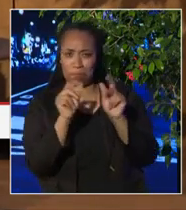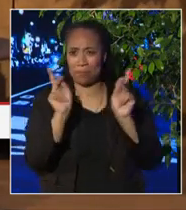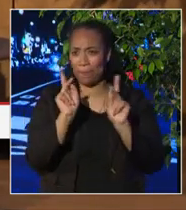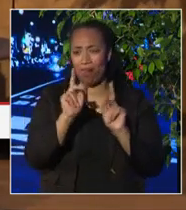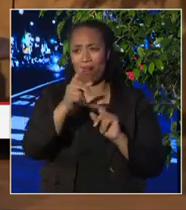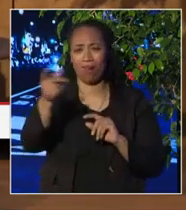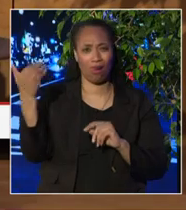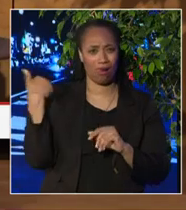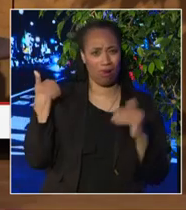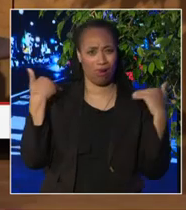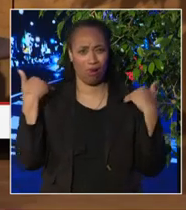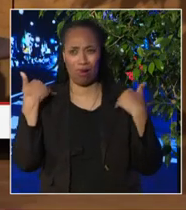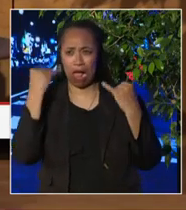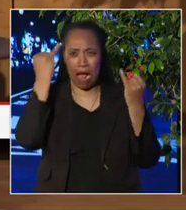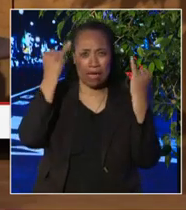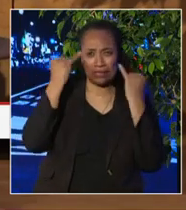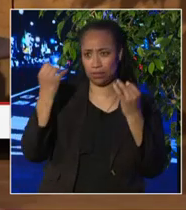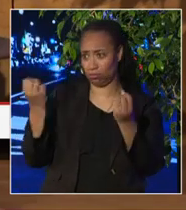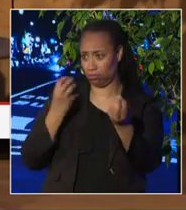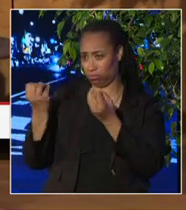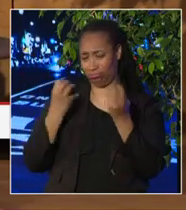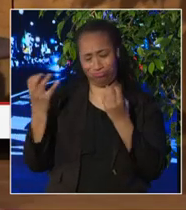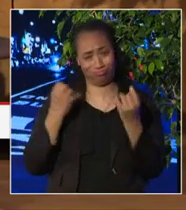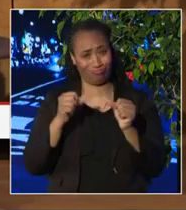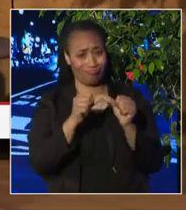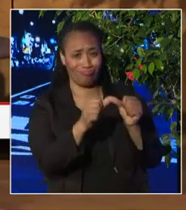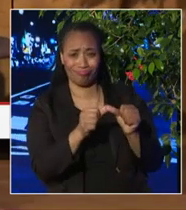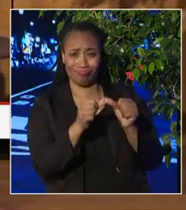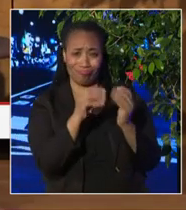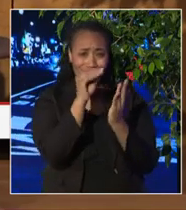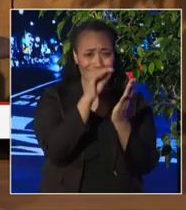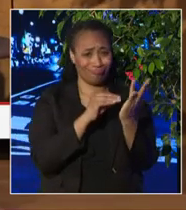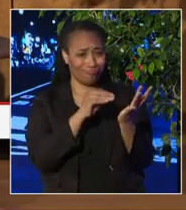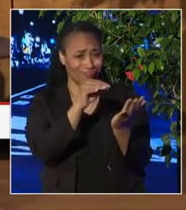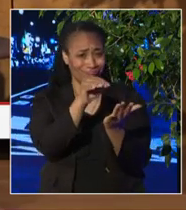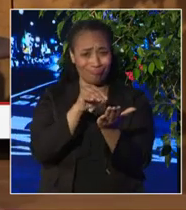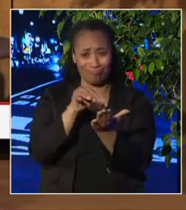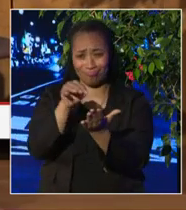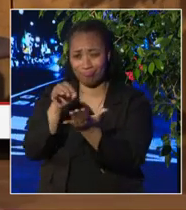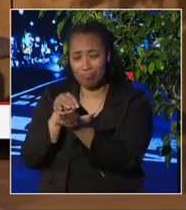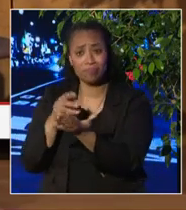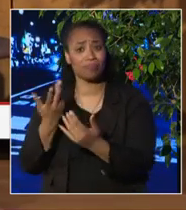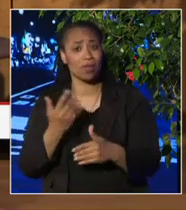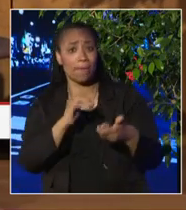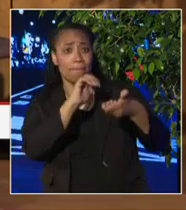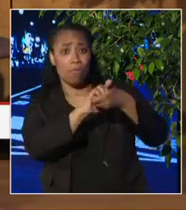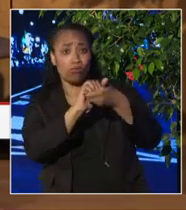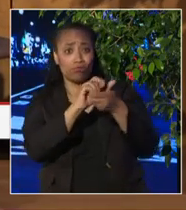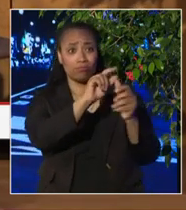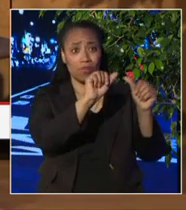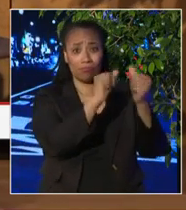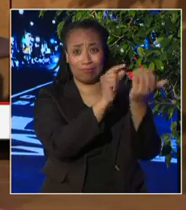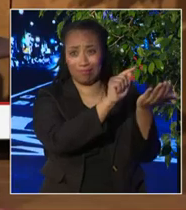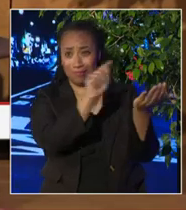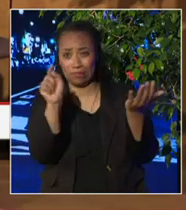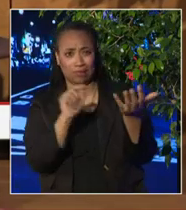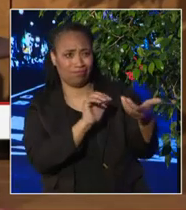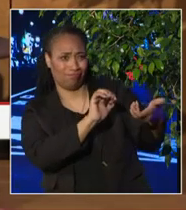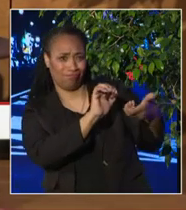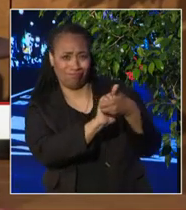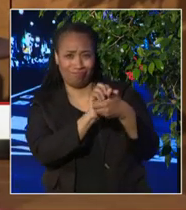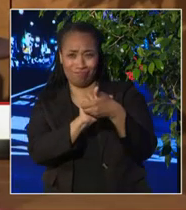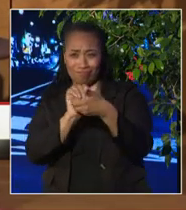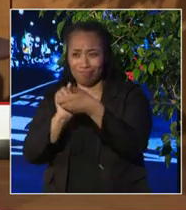We continue to attract partners and continue to make investments. And that's how any city,